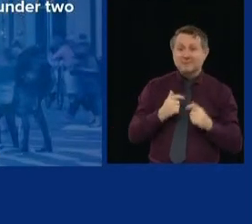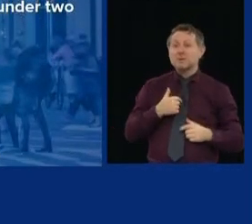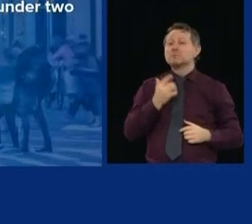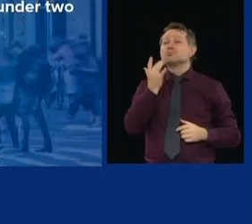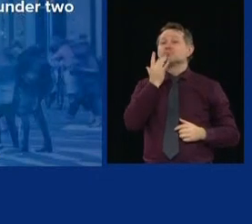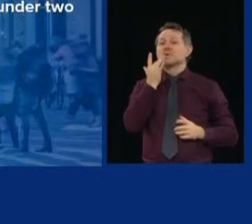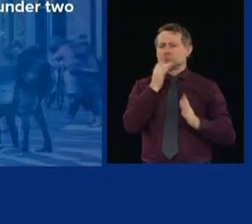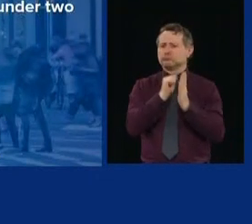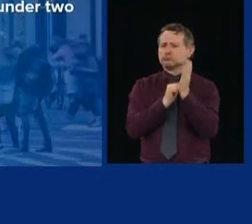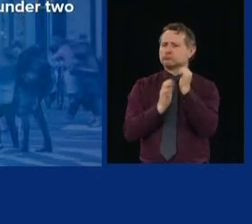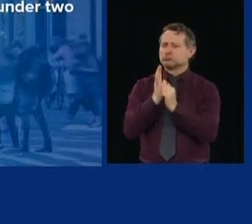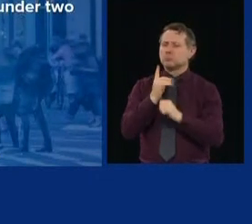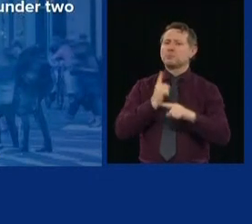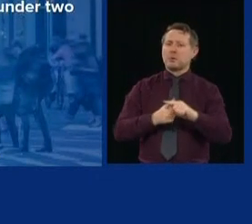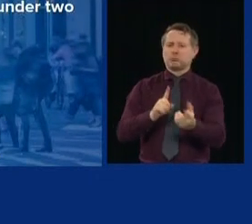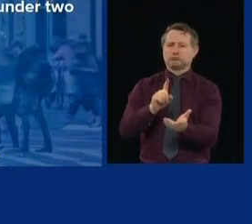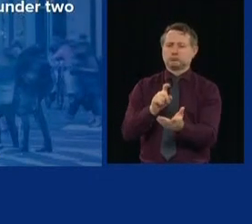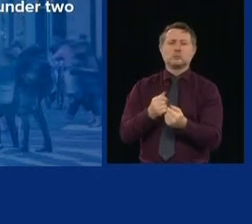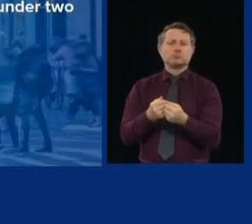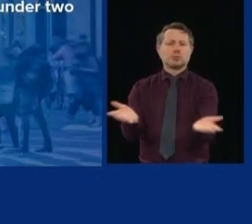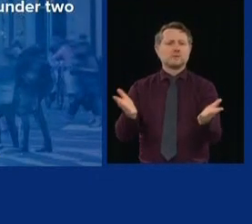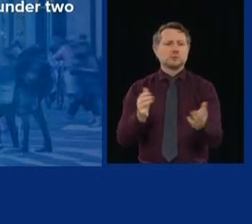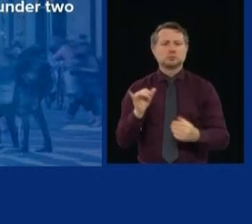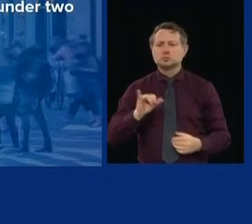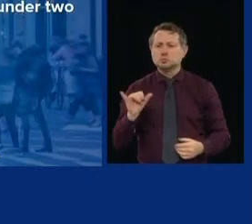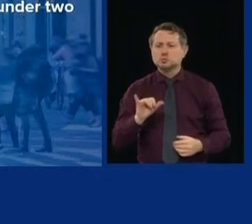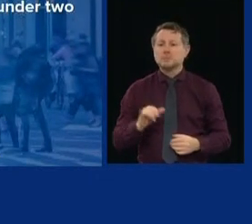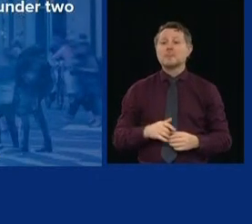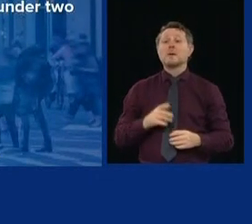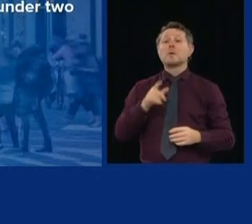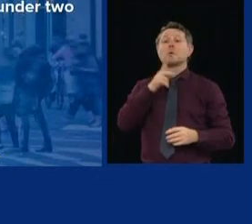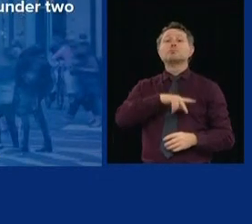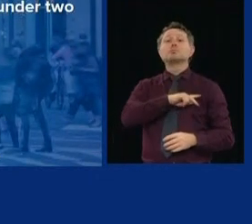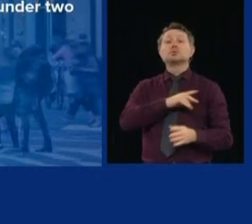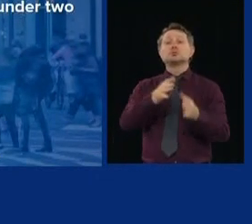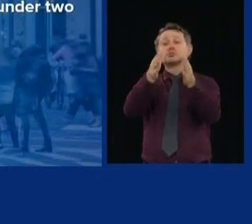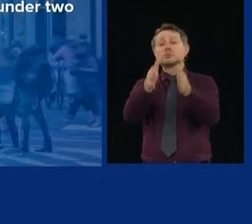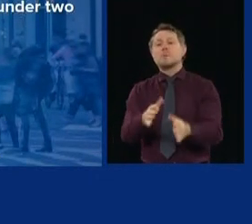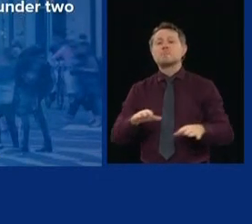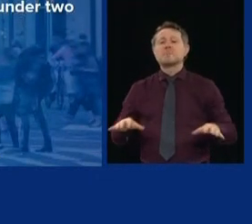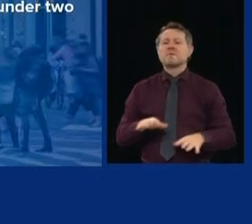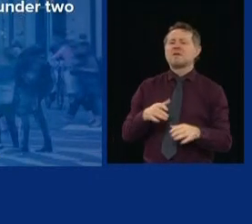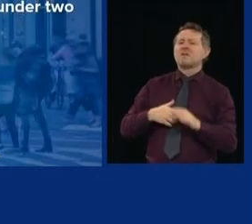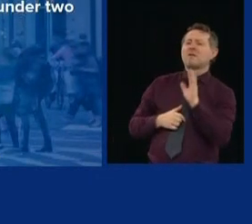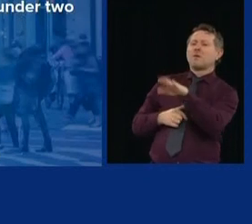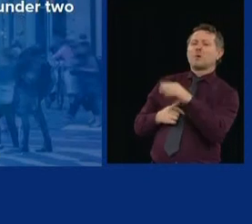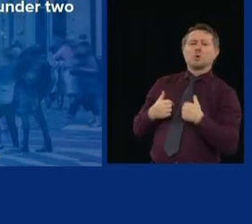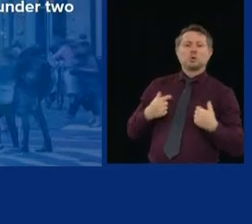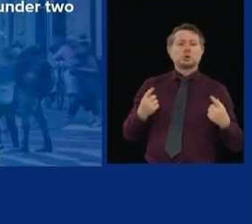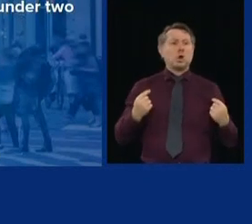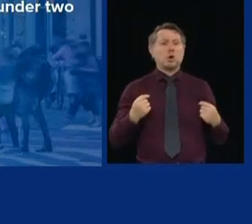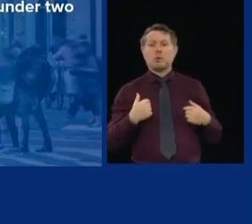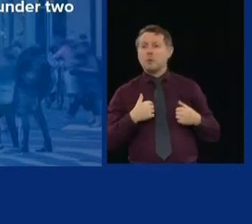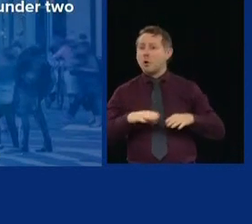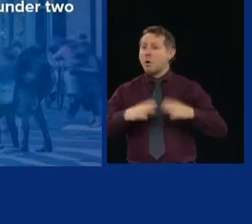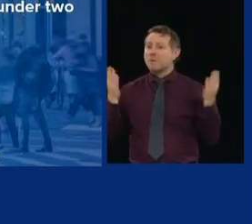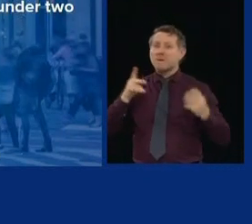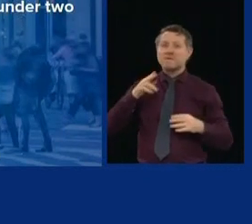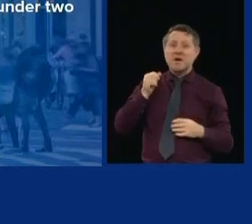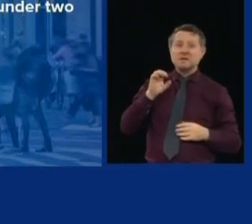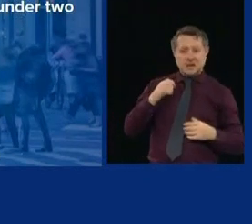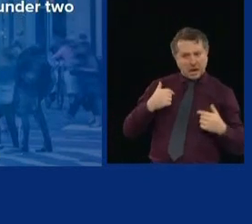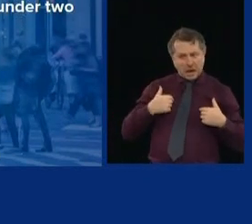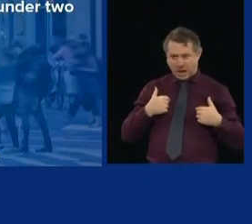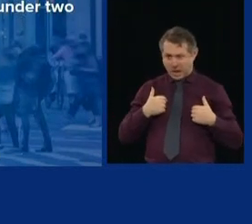For an individual's behavior, people ask, well, what am I supposed to be doing as an individual? I'm not a